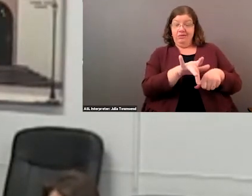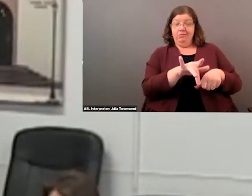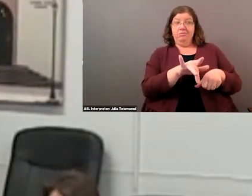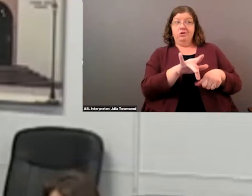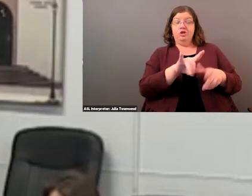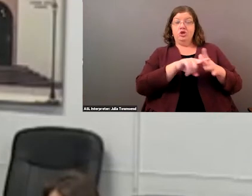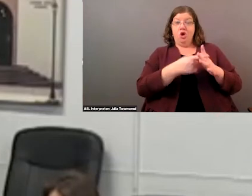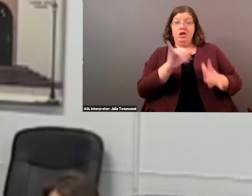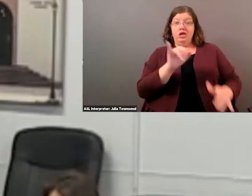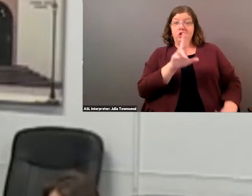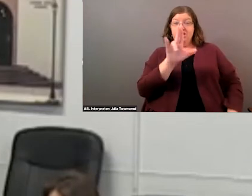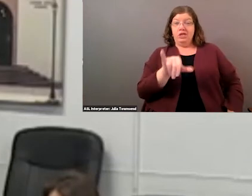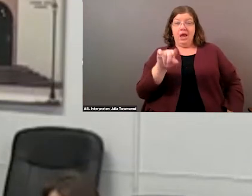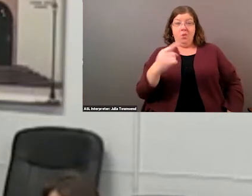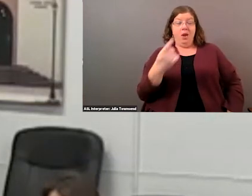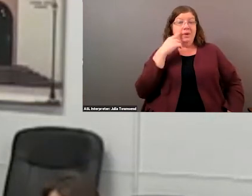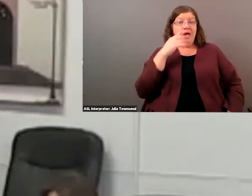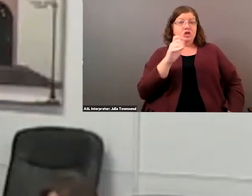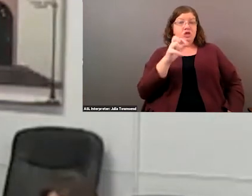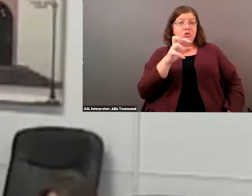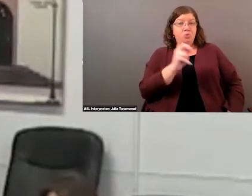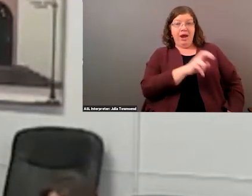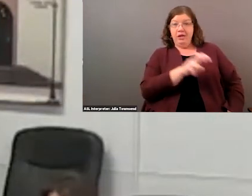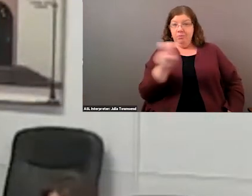we do, we wanted to